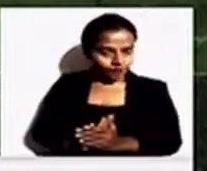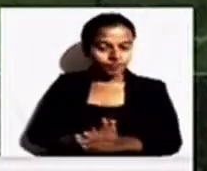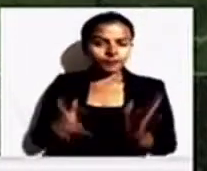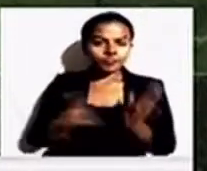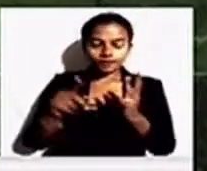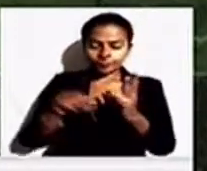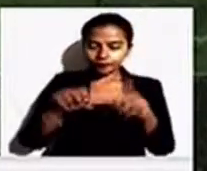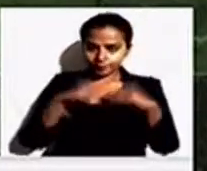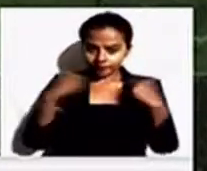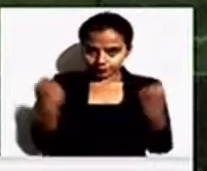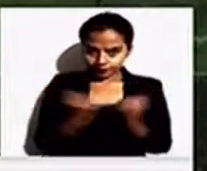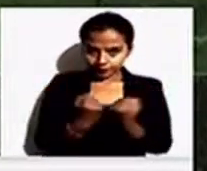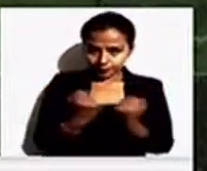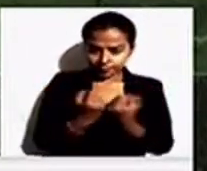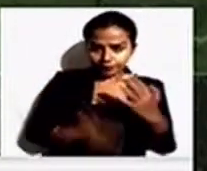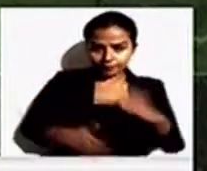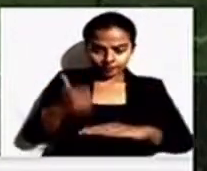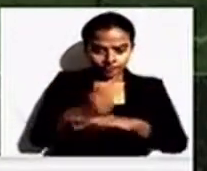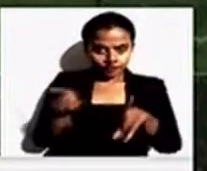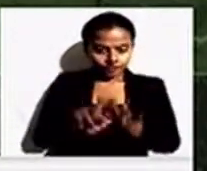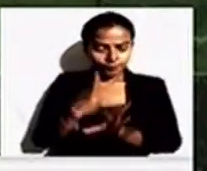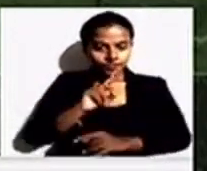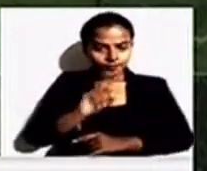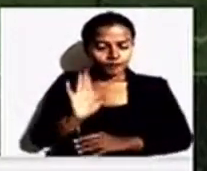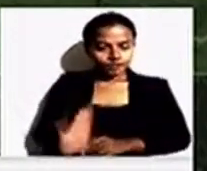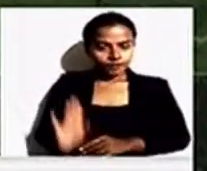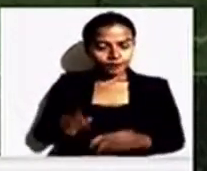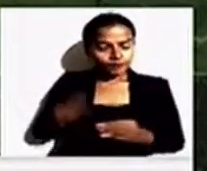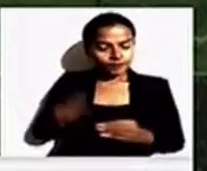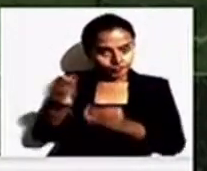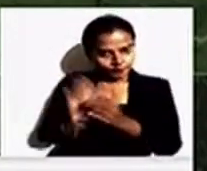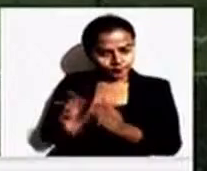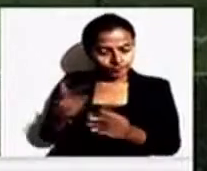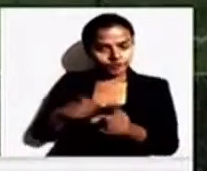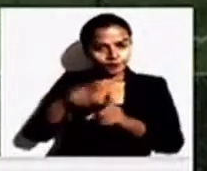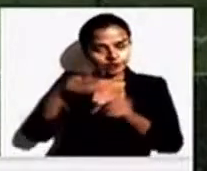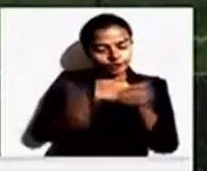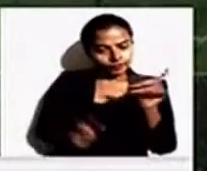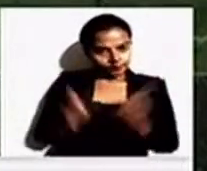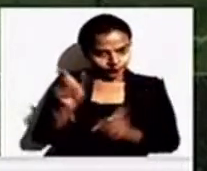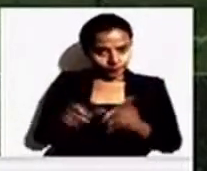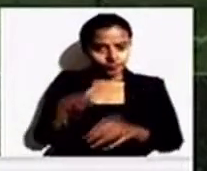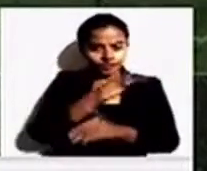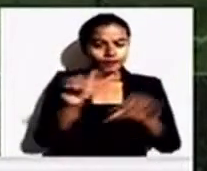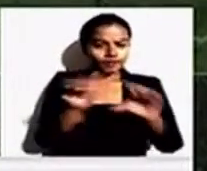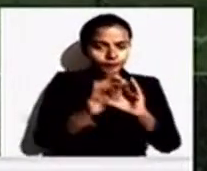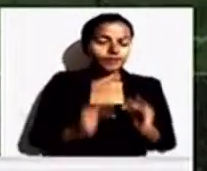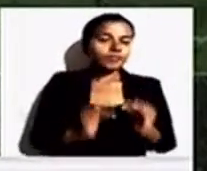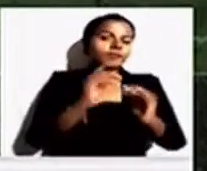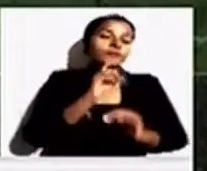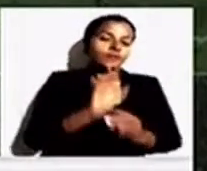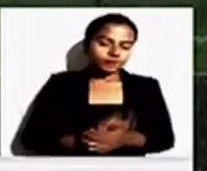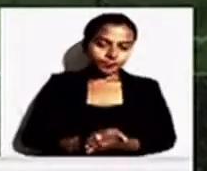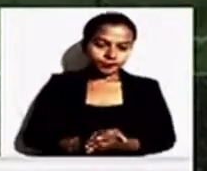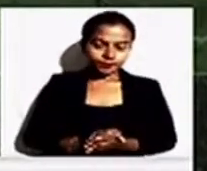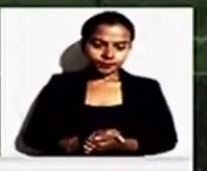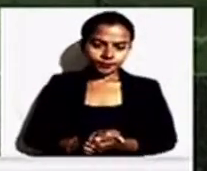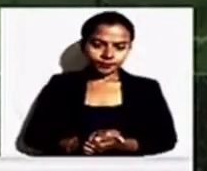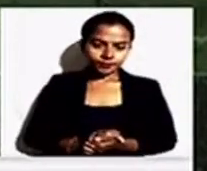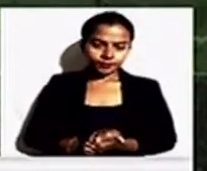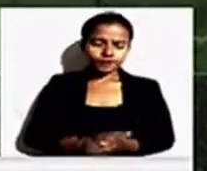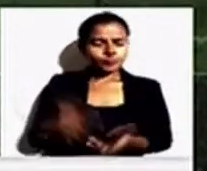for greater inclusion of persons with disabilities in society. Even under normal circumstances, the 1 billion persons